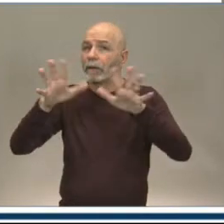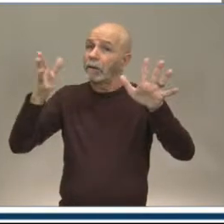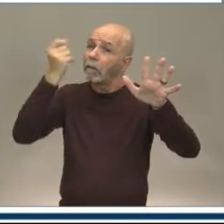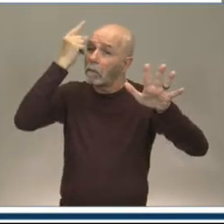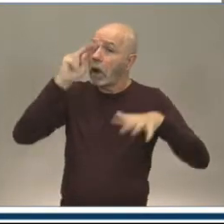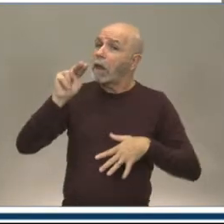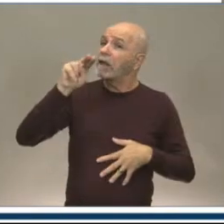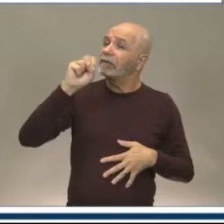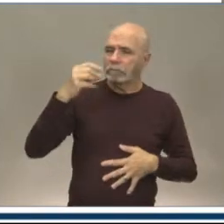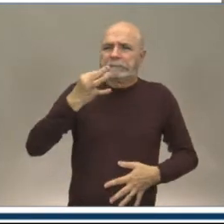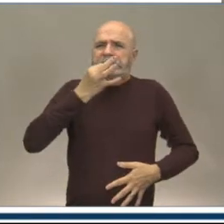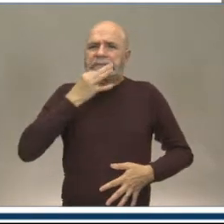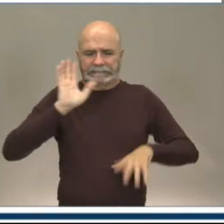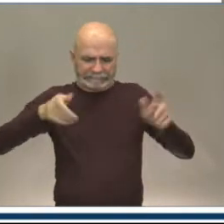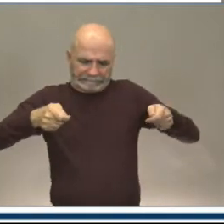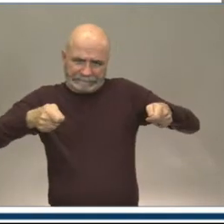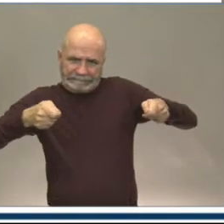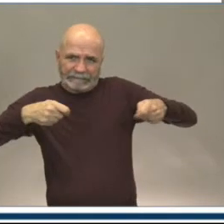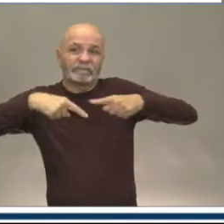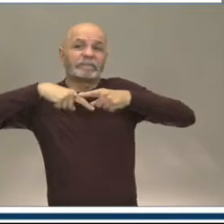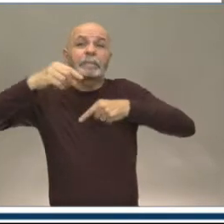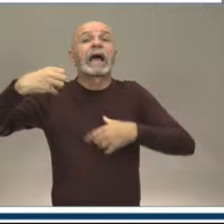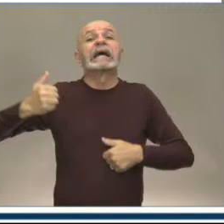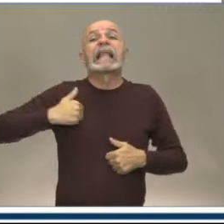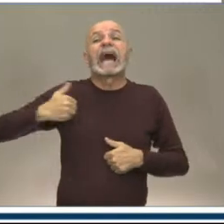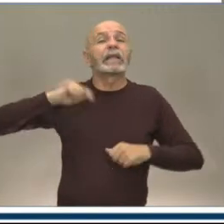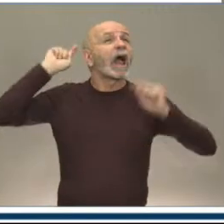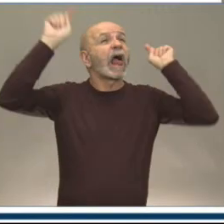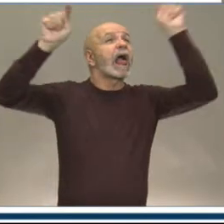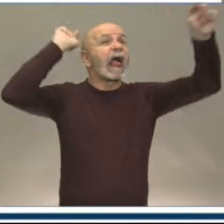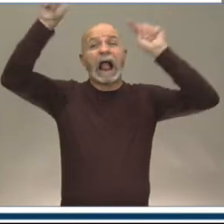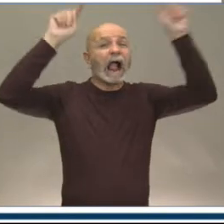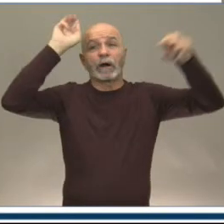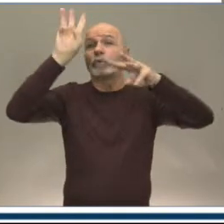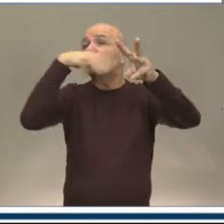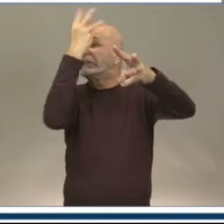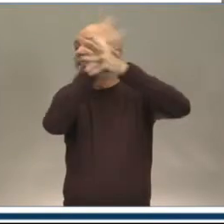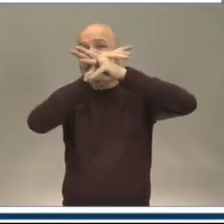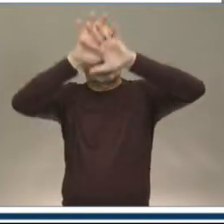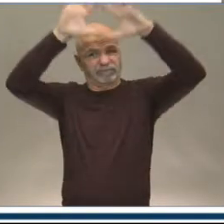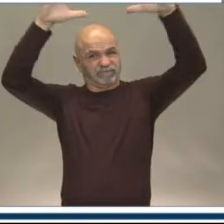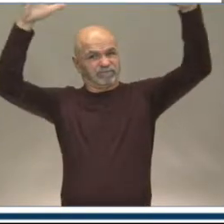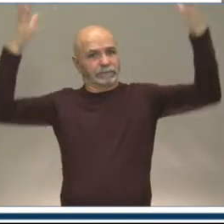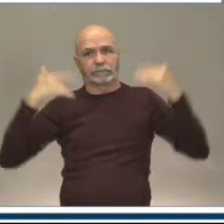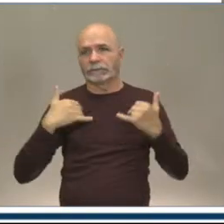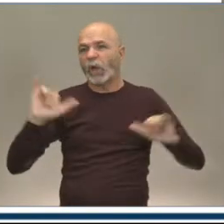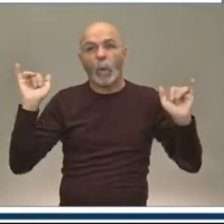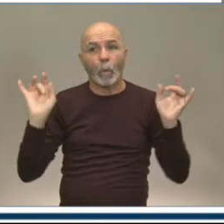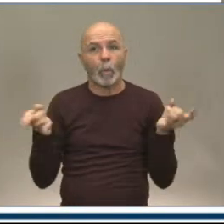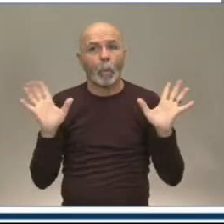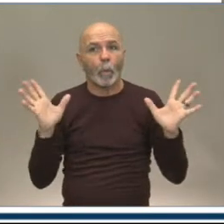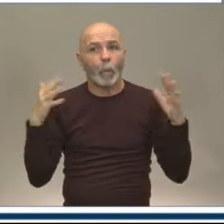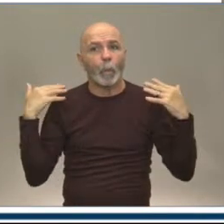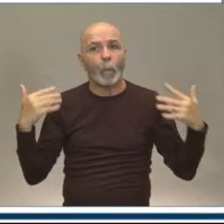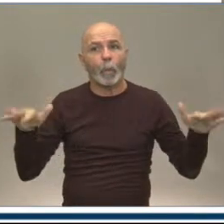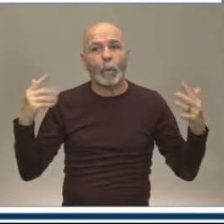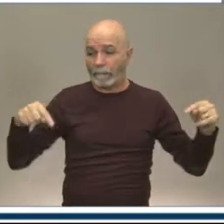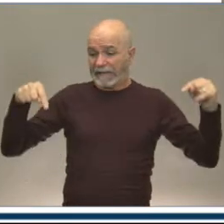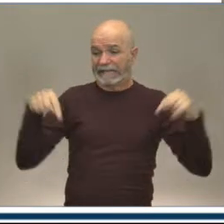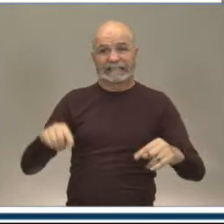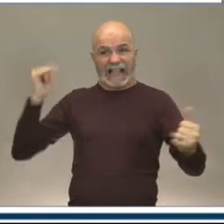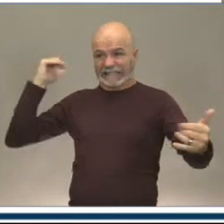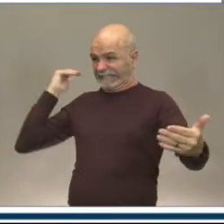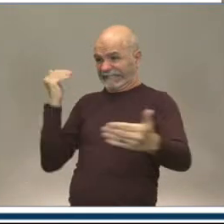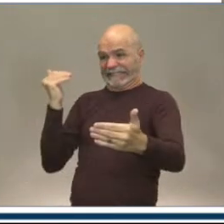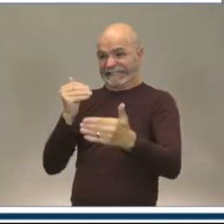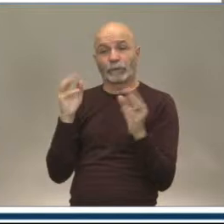virus around in other parts of the country, other parts of the world. We're moving into the winter months, lots more indoor activity. So I think we